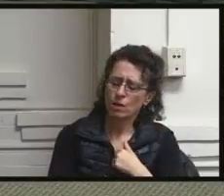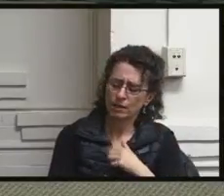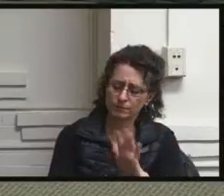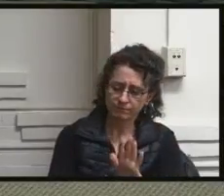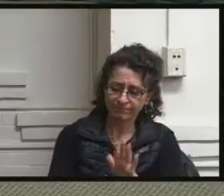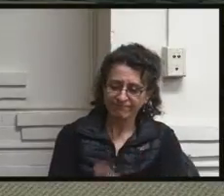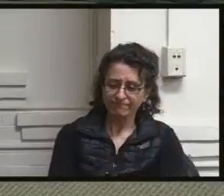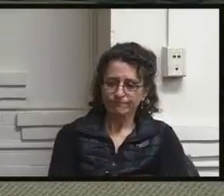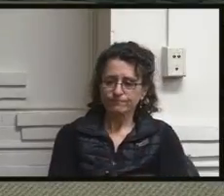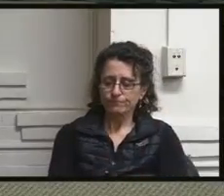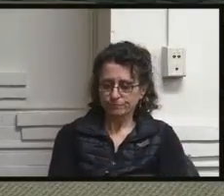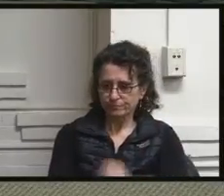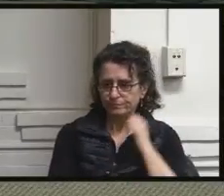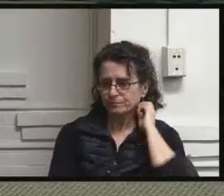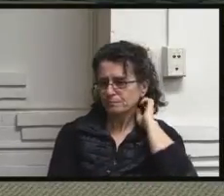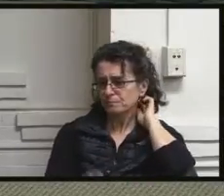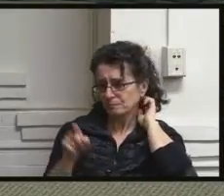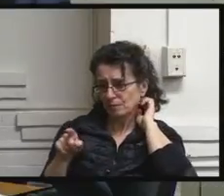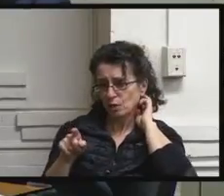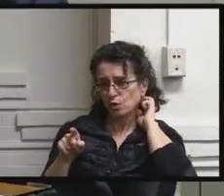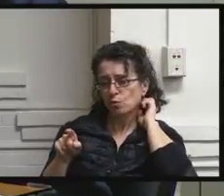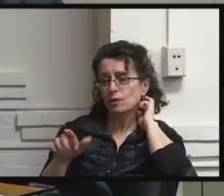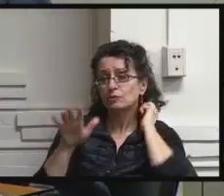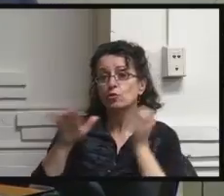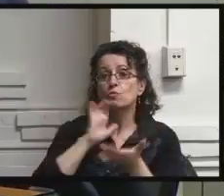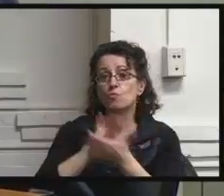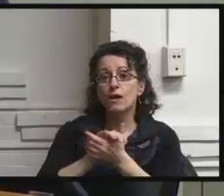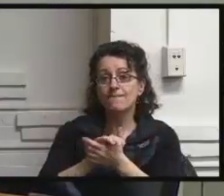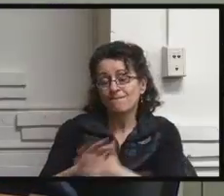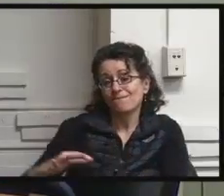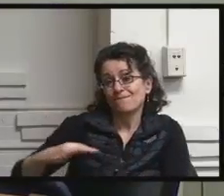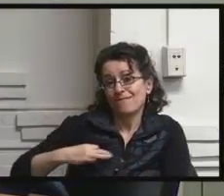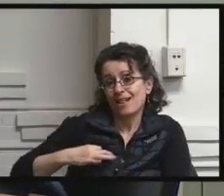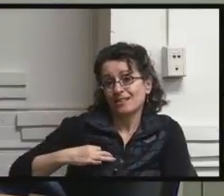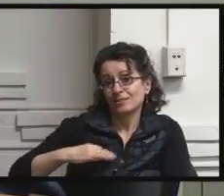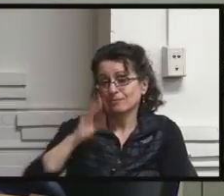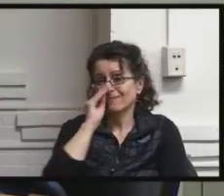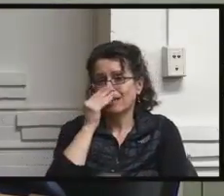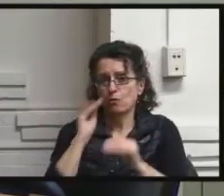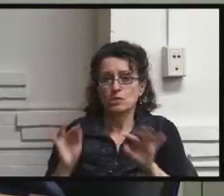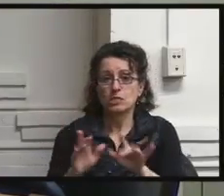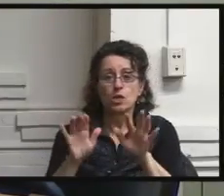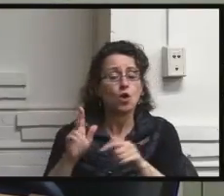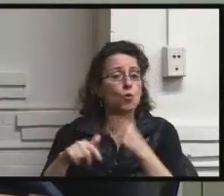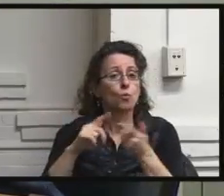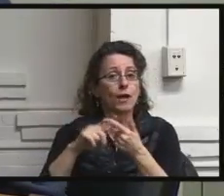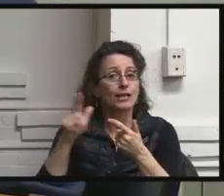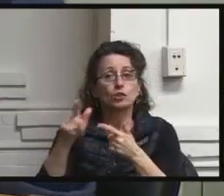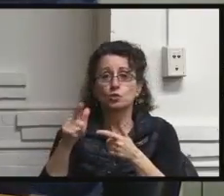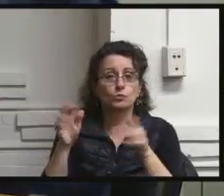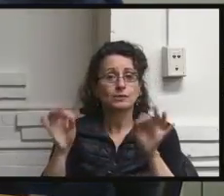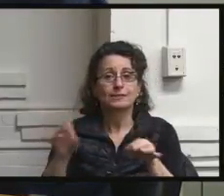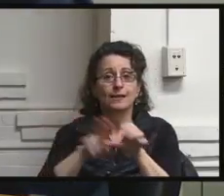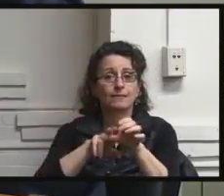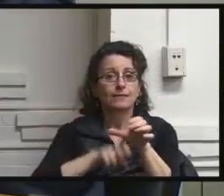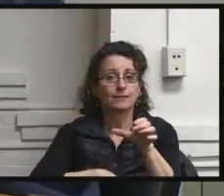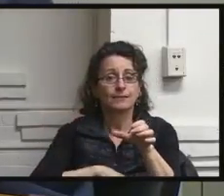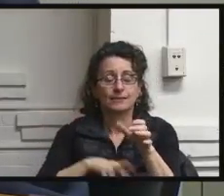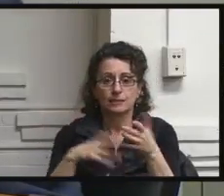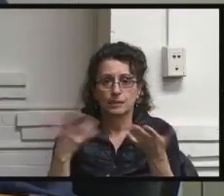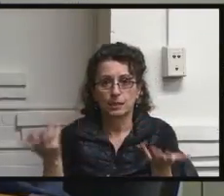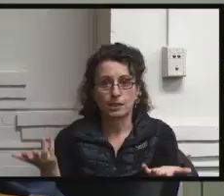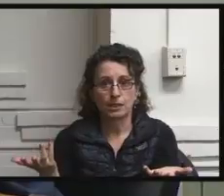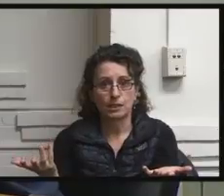you're volunteering, you and Missy, you know, and once you say, I'm done, you know, like you